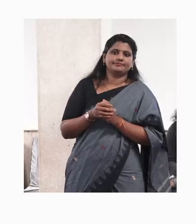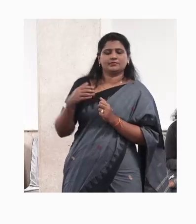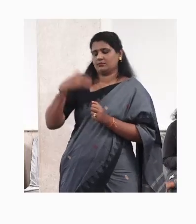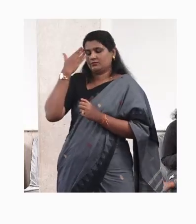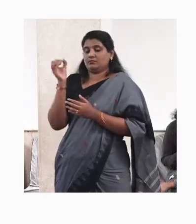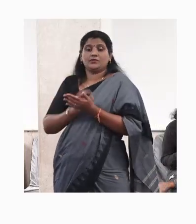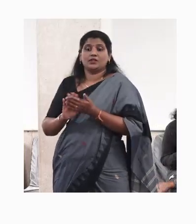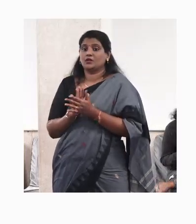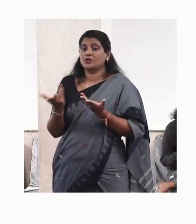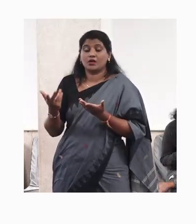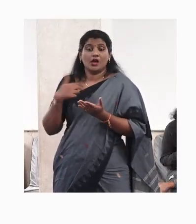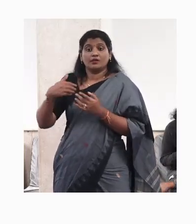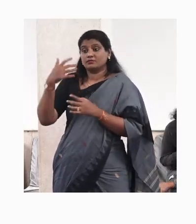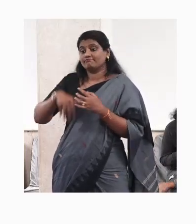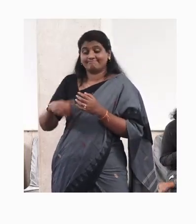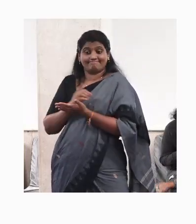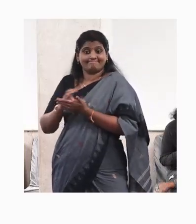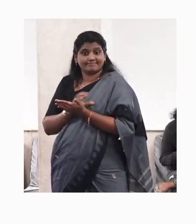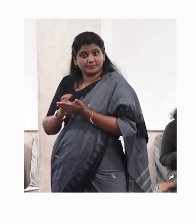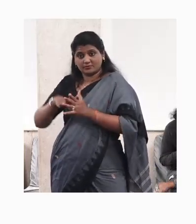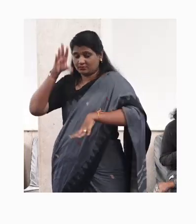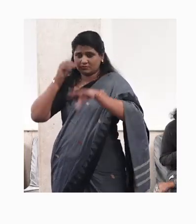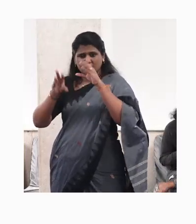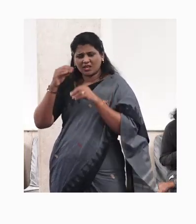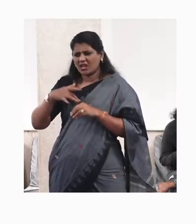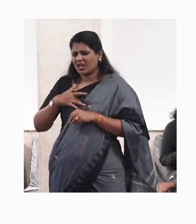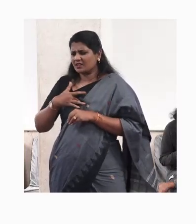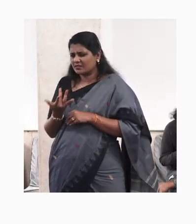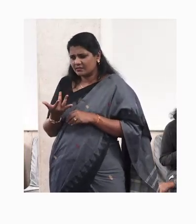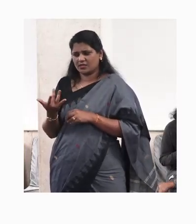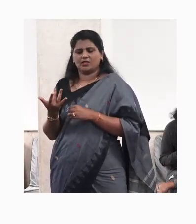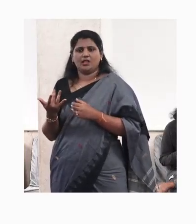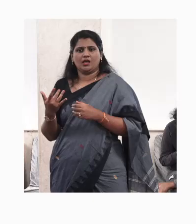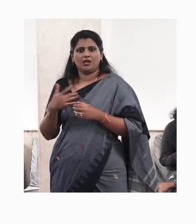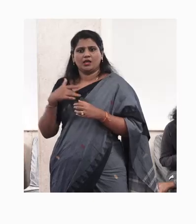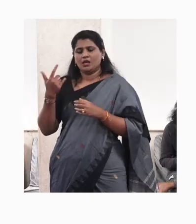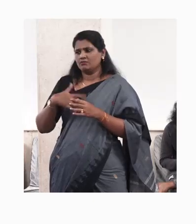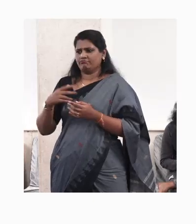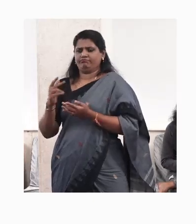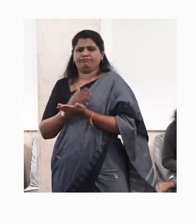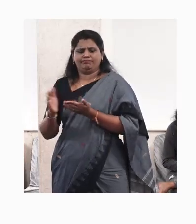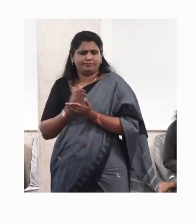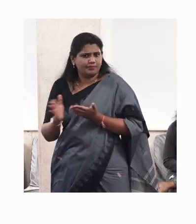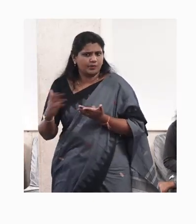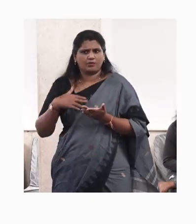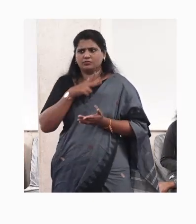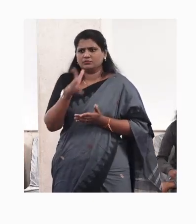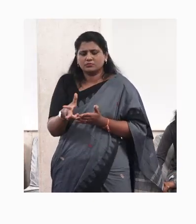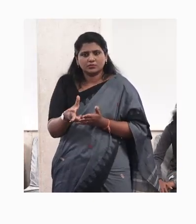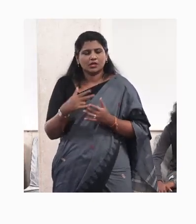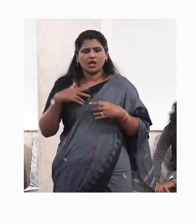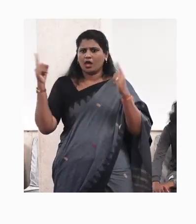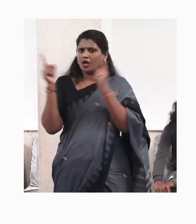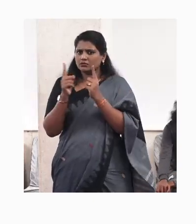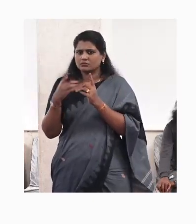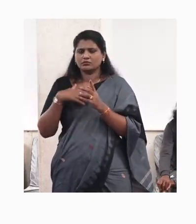at least conventionally when I was in training, I've always felt like I needed to be prim and proper in terms of what I say and what I hear